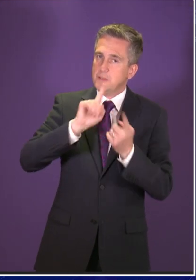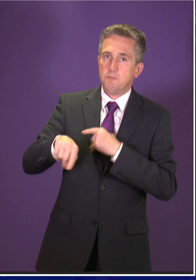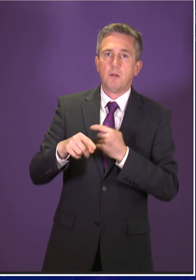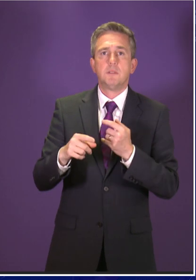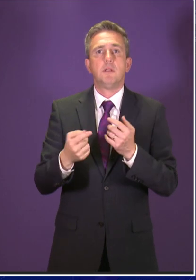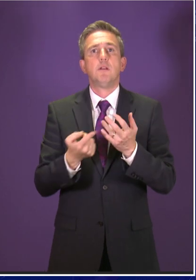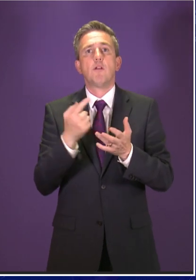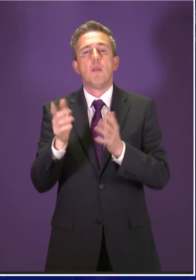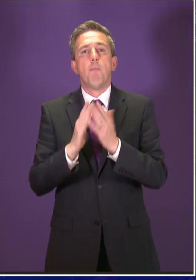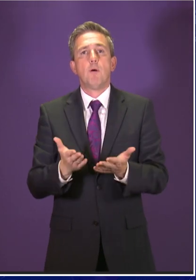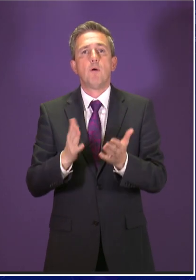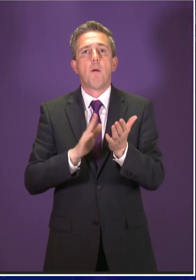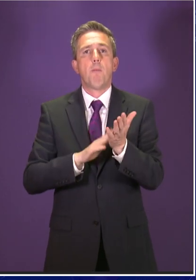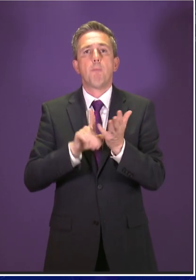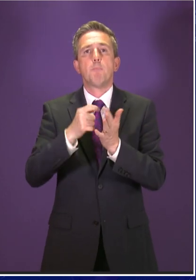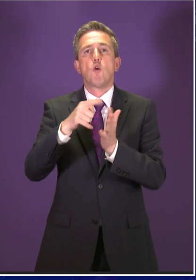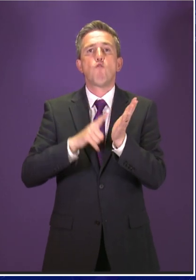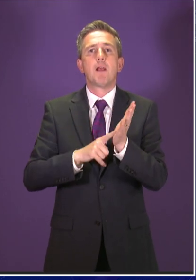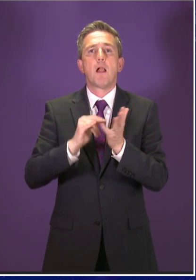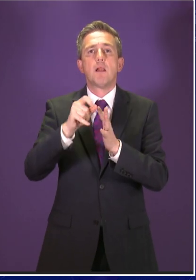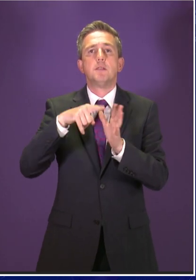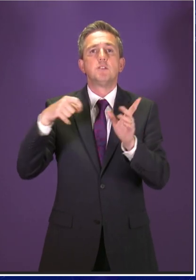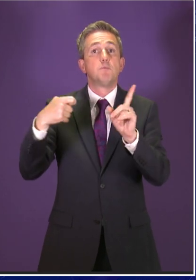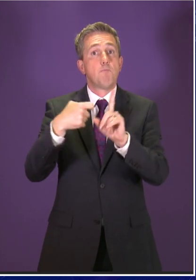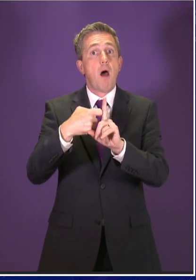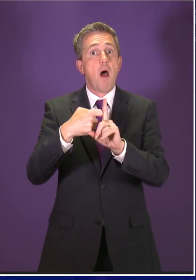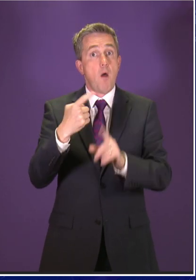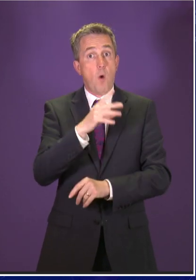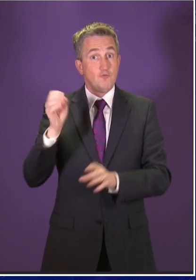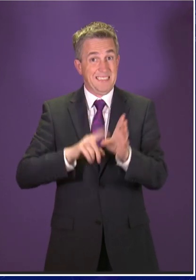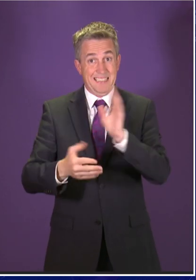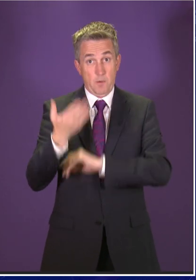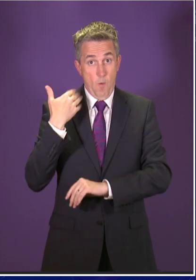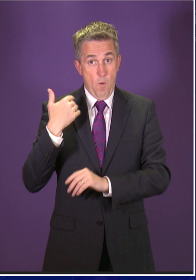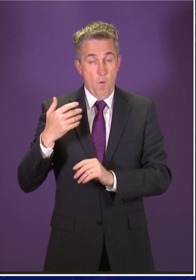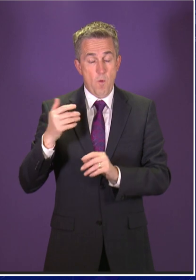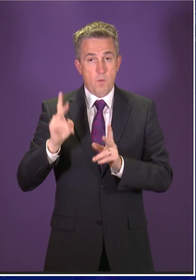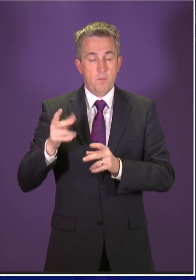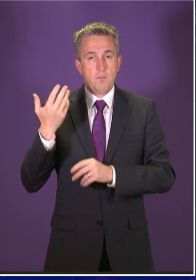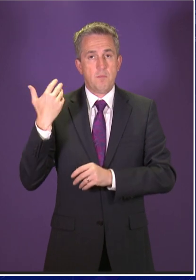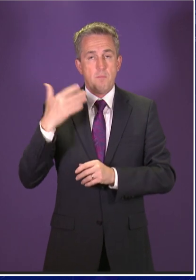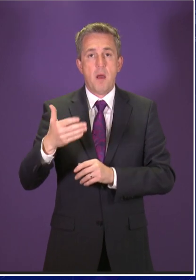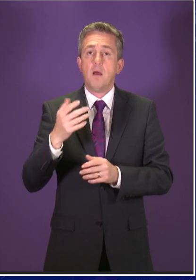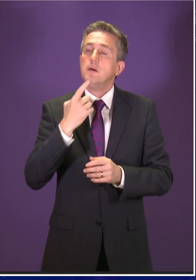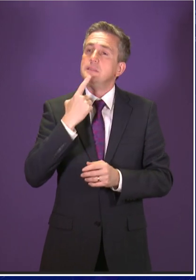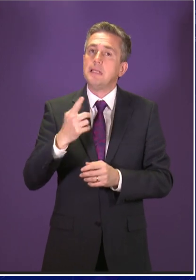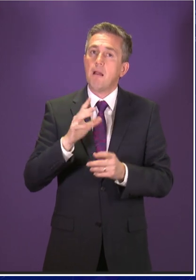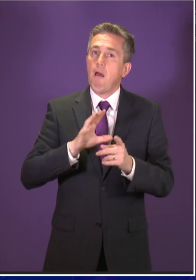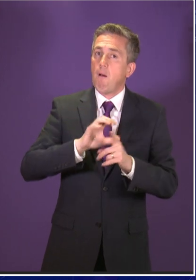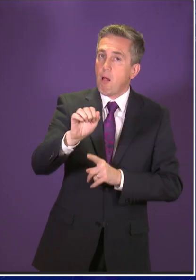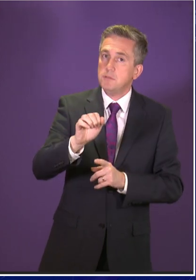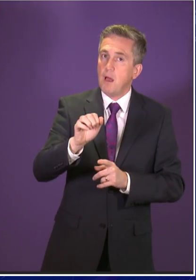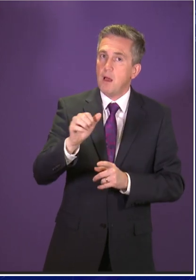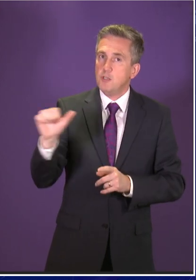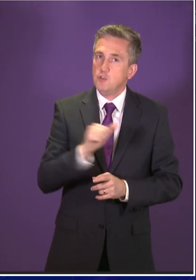writers, Muriel Spark, whose centenary we are celebrating this year, who said that culture should make us feel, but culture